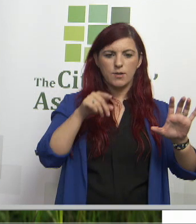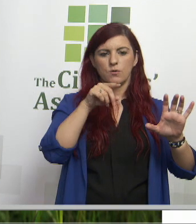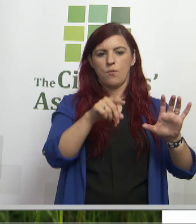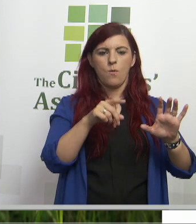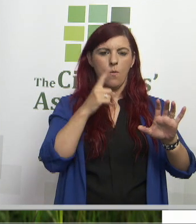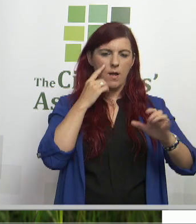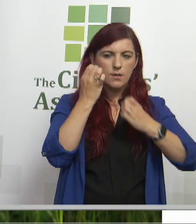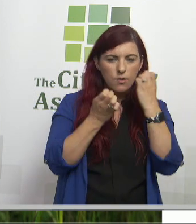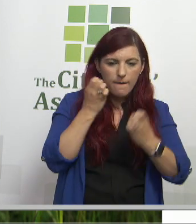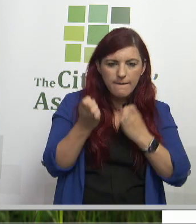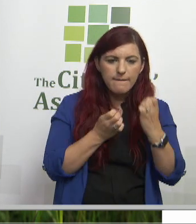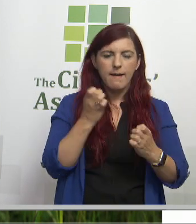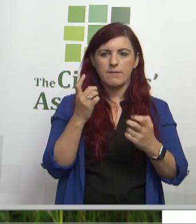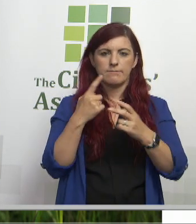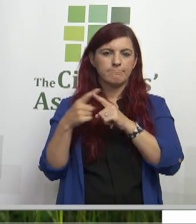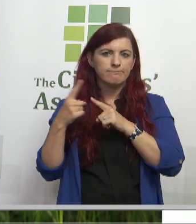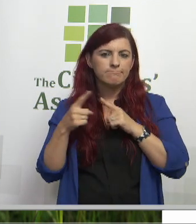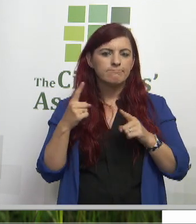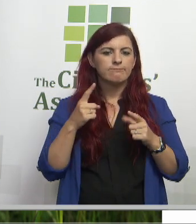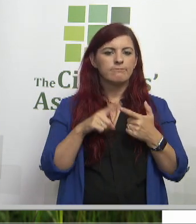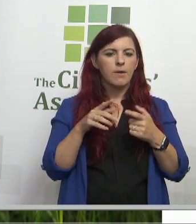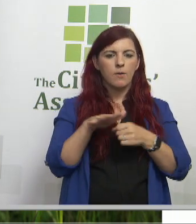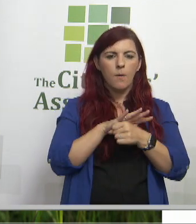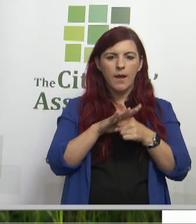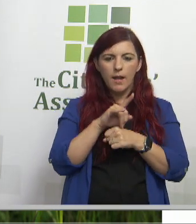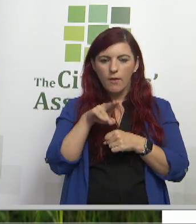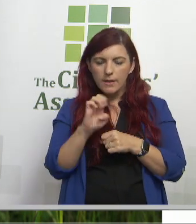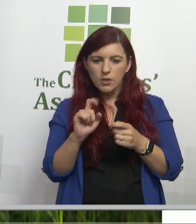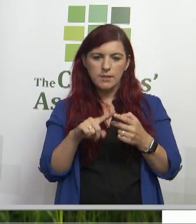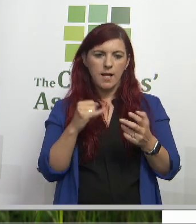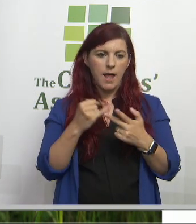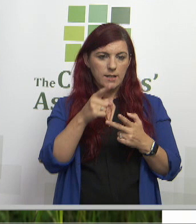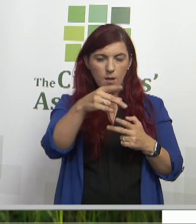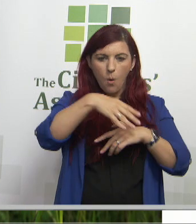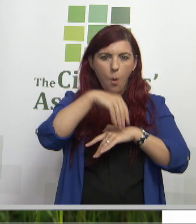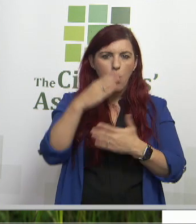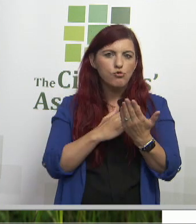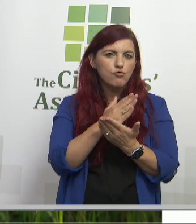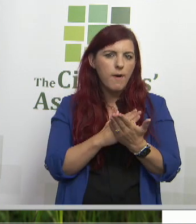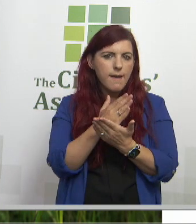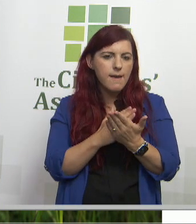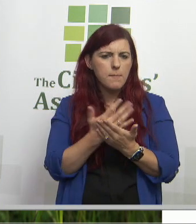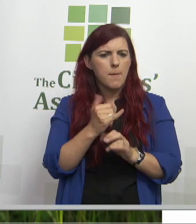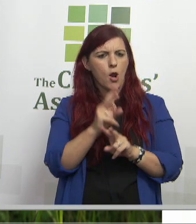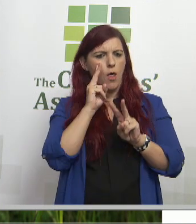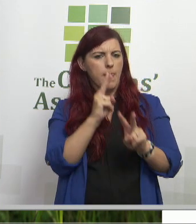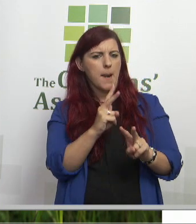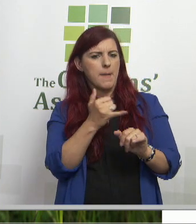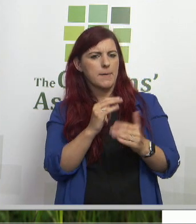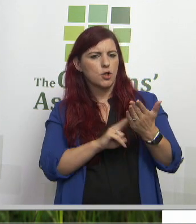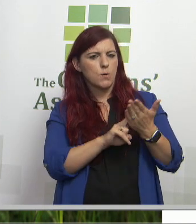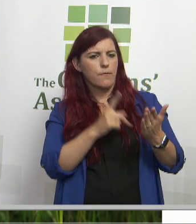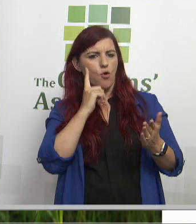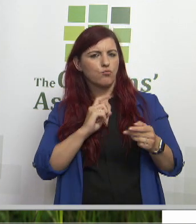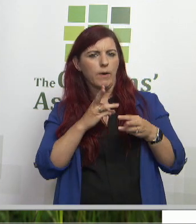surveys, surveys of disused industrial heritage, for example, like this railway line, so we might be looking at that from the point of view of a greenway in the